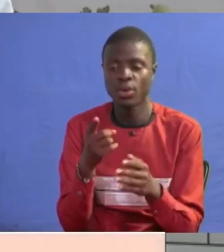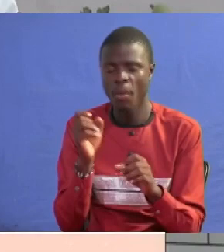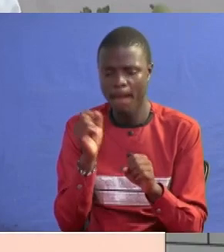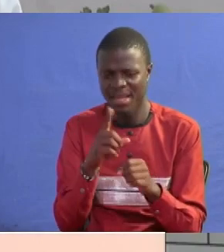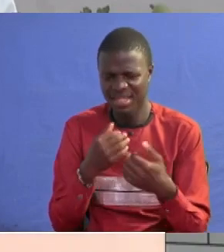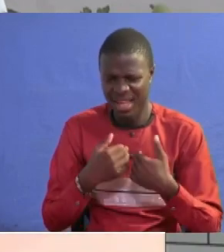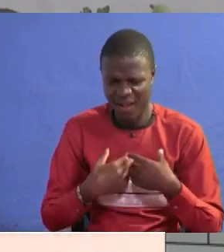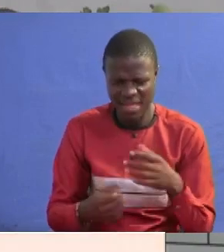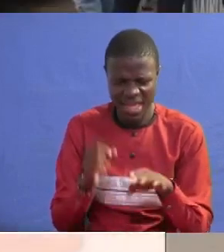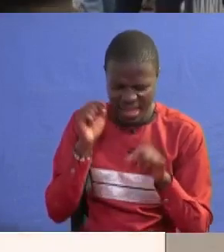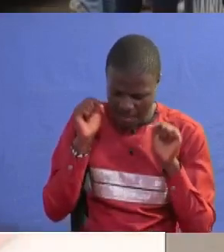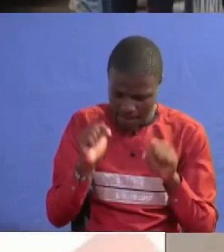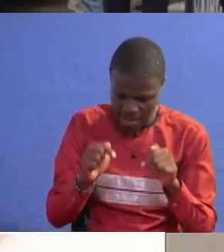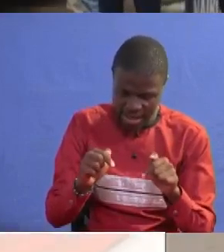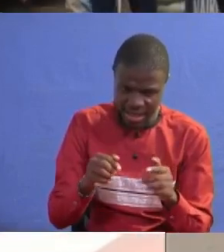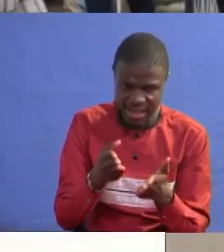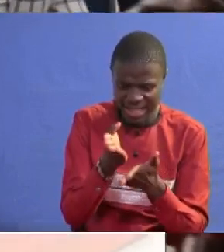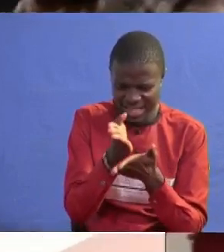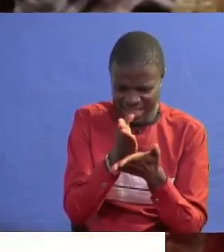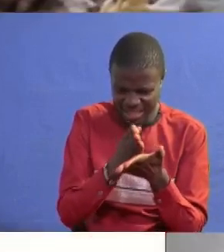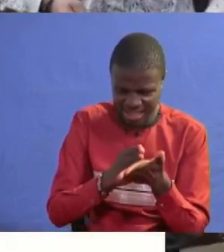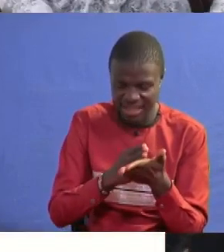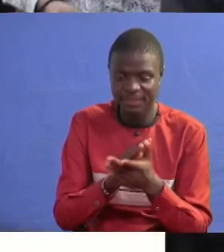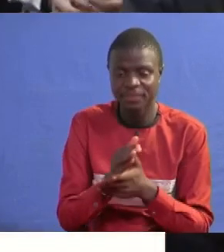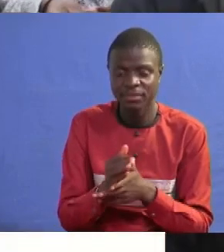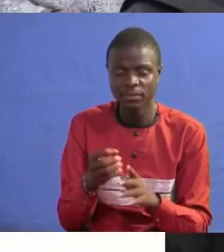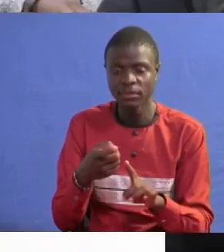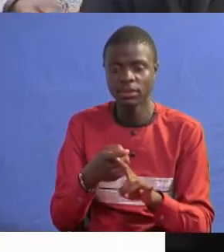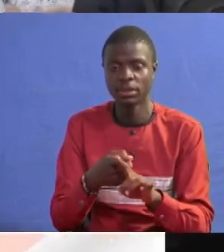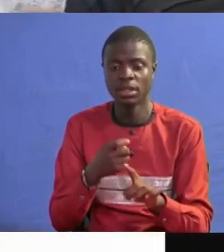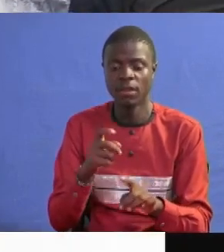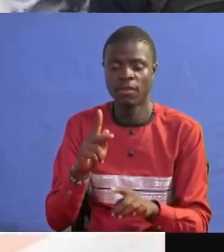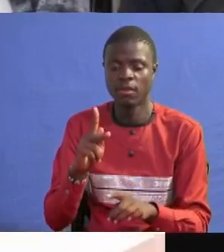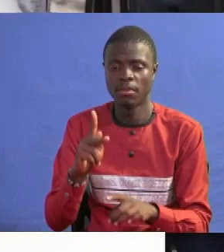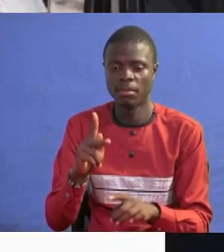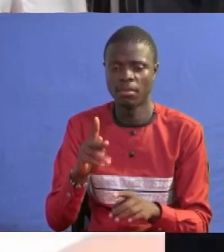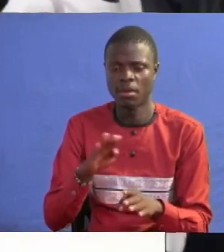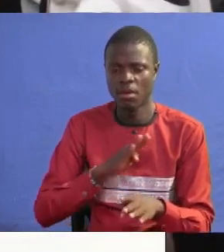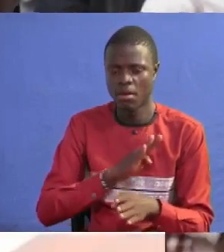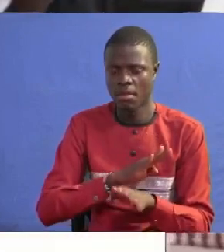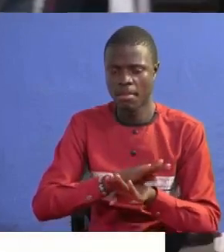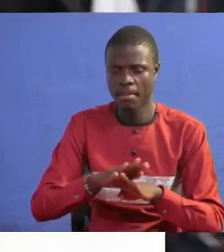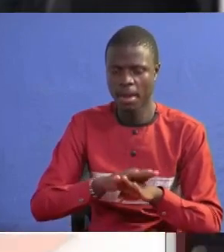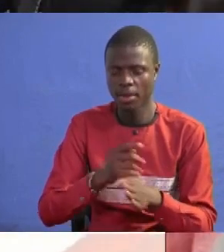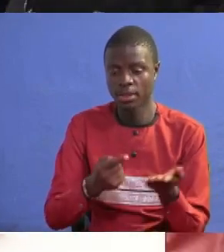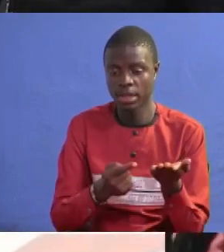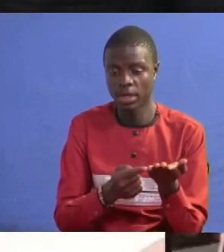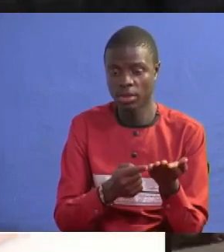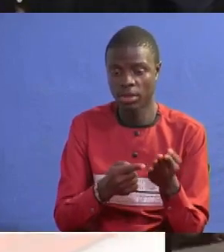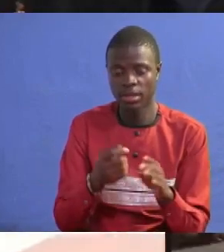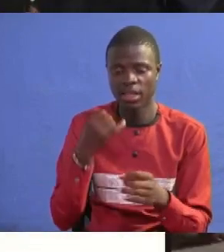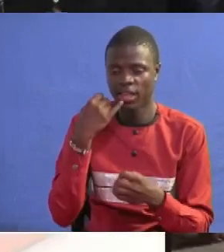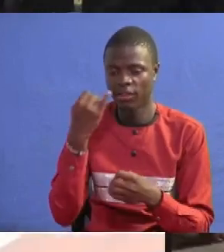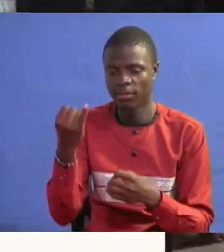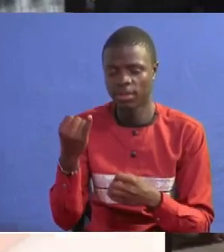surgery to go stop that bleed. Kulingana na Kituo cha Taifa cha Taarifa za Bioteknolojia, National Center of Biotechnology